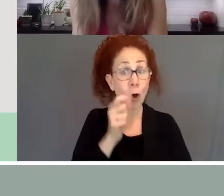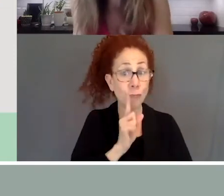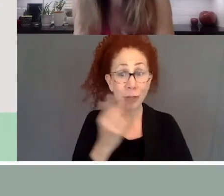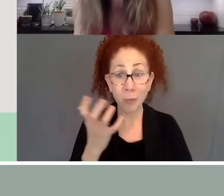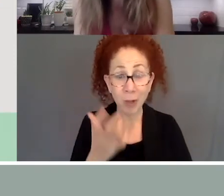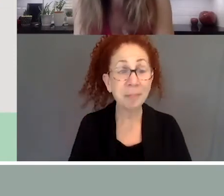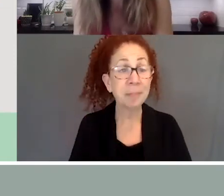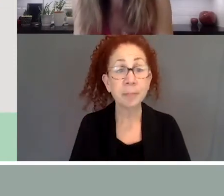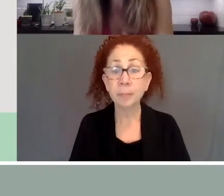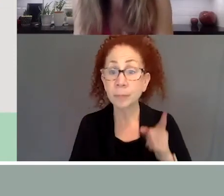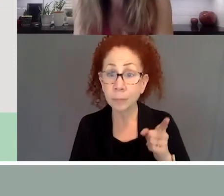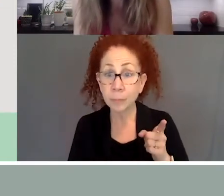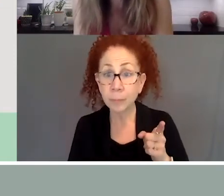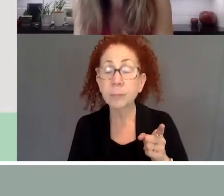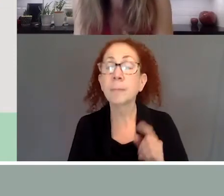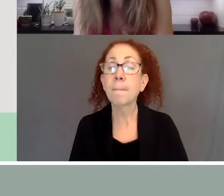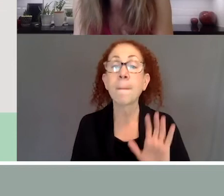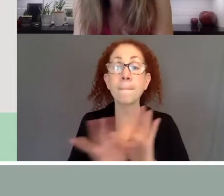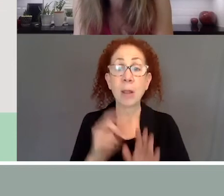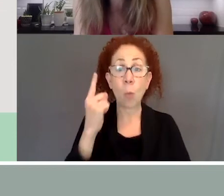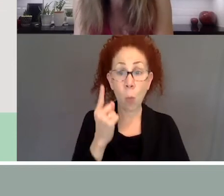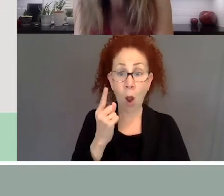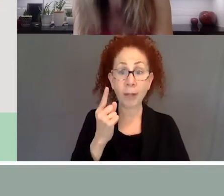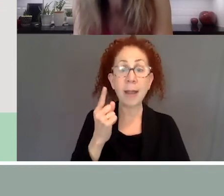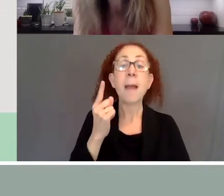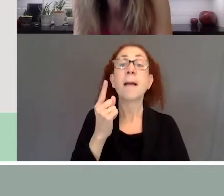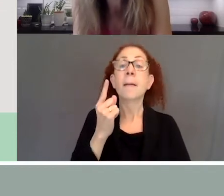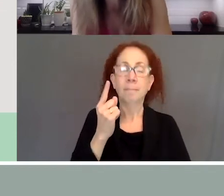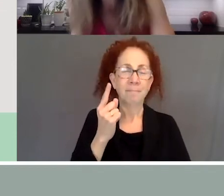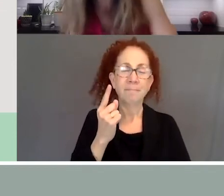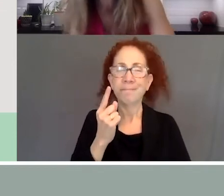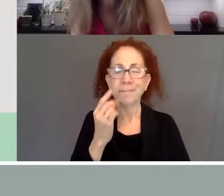like, is one main meal a week. So like one